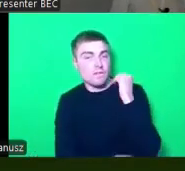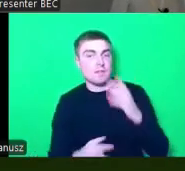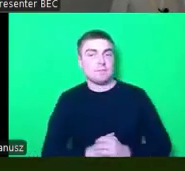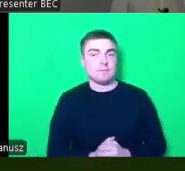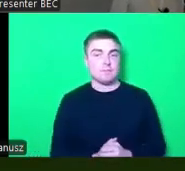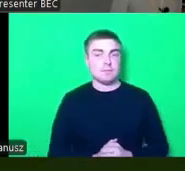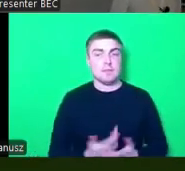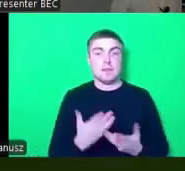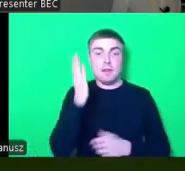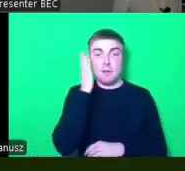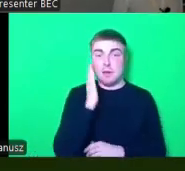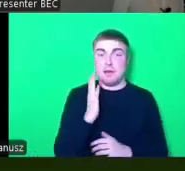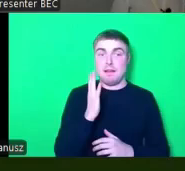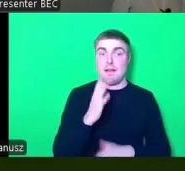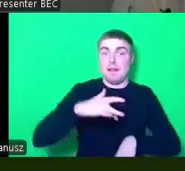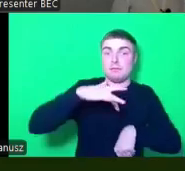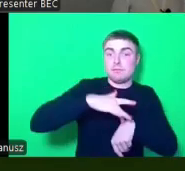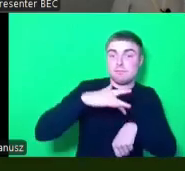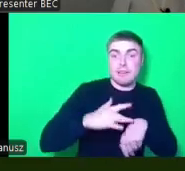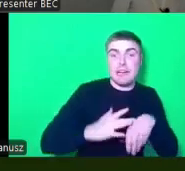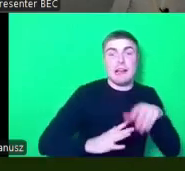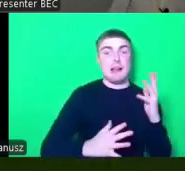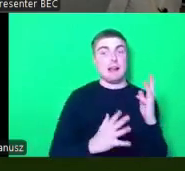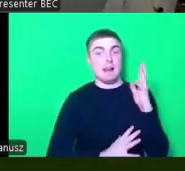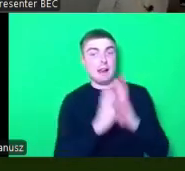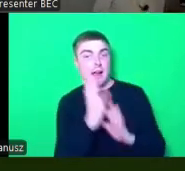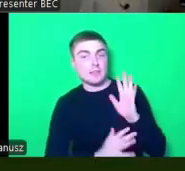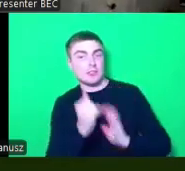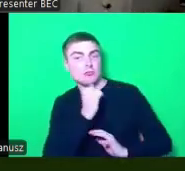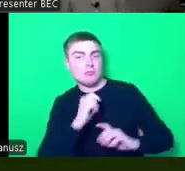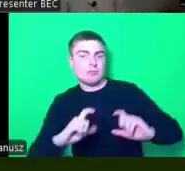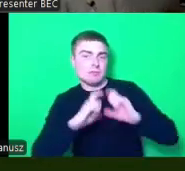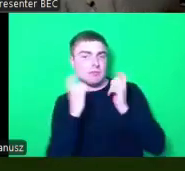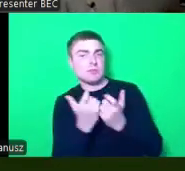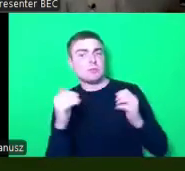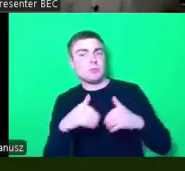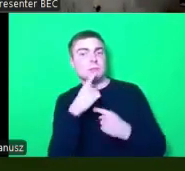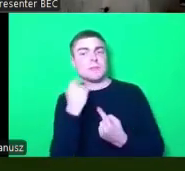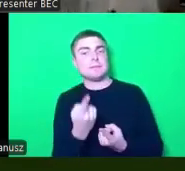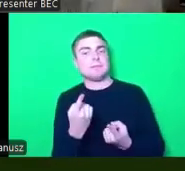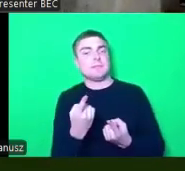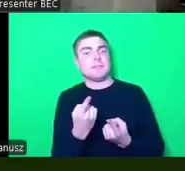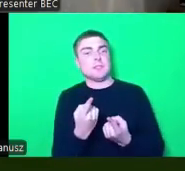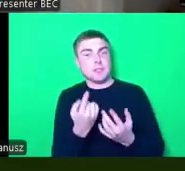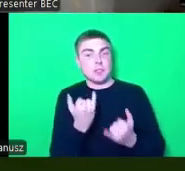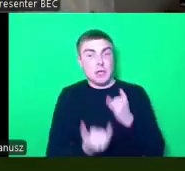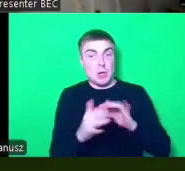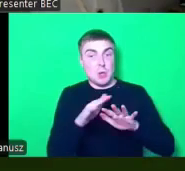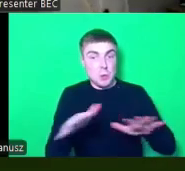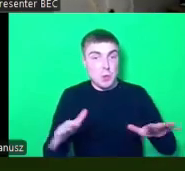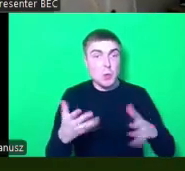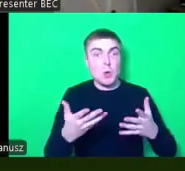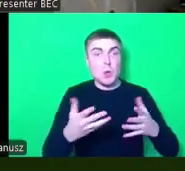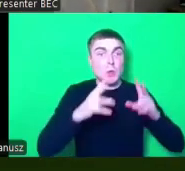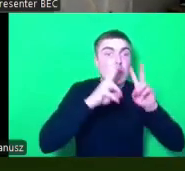a whole, it can be really quantified, and here you see a study that showed that greening